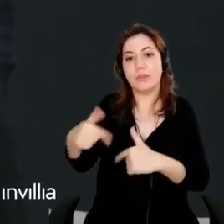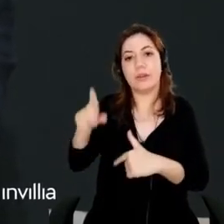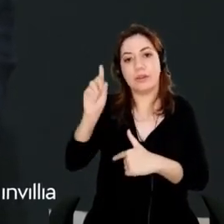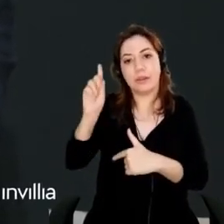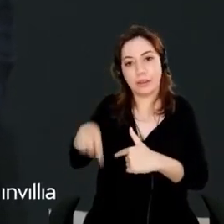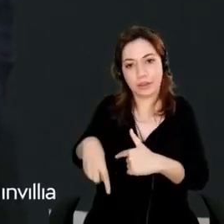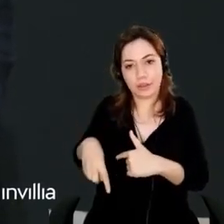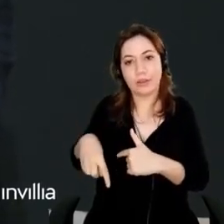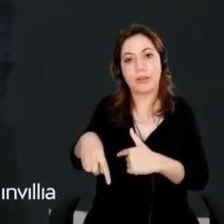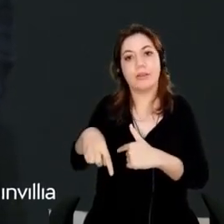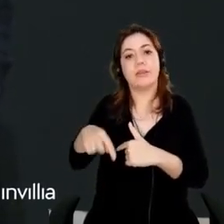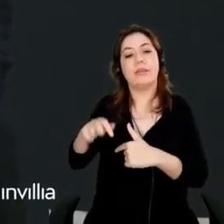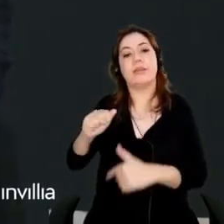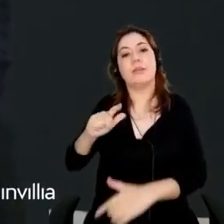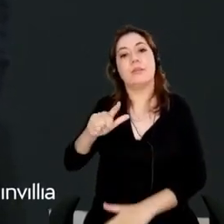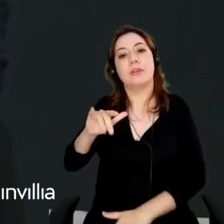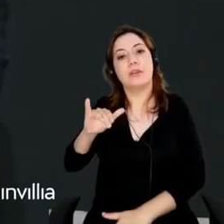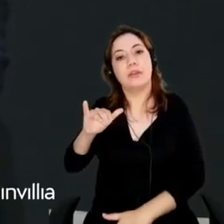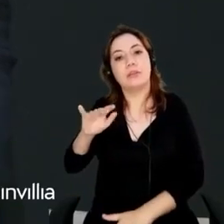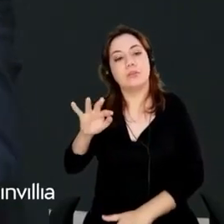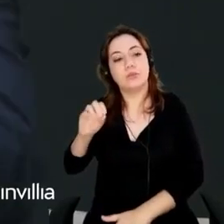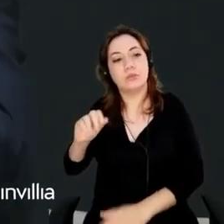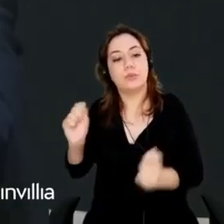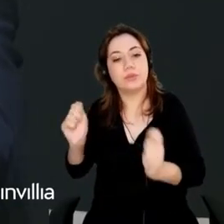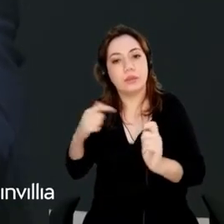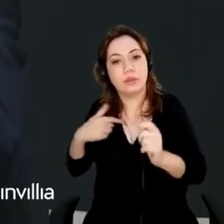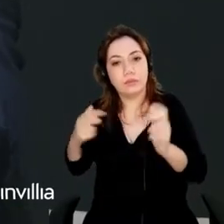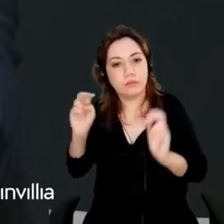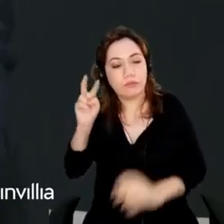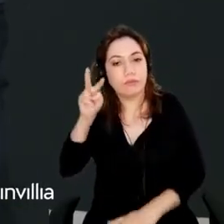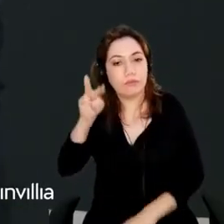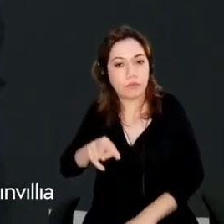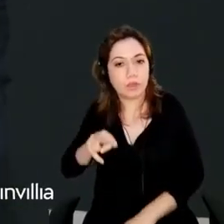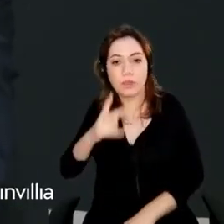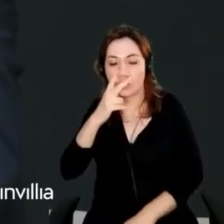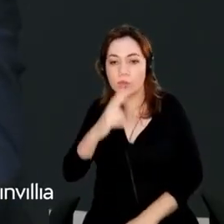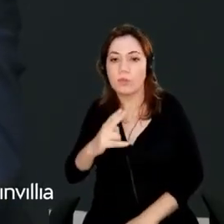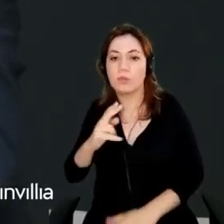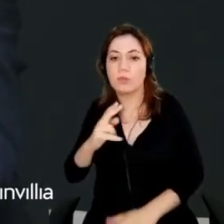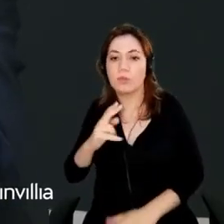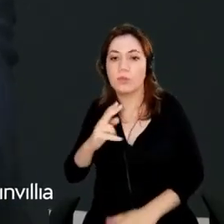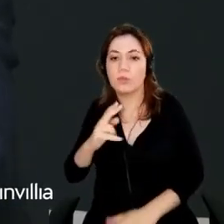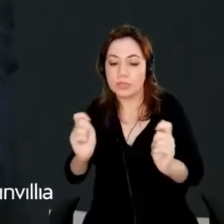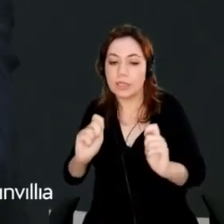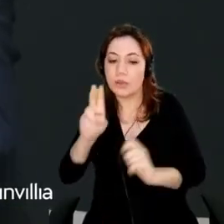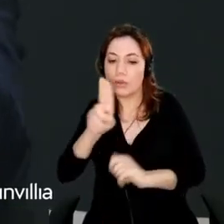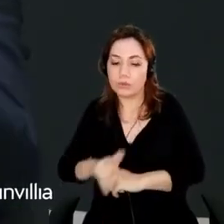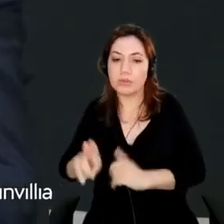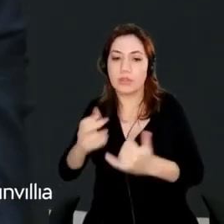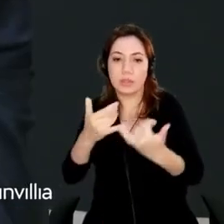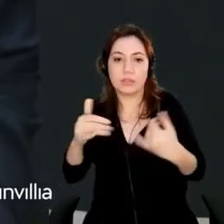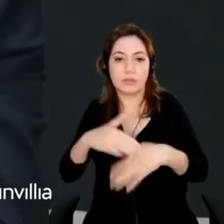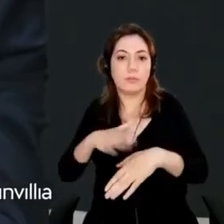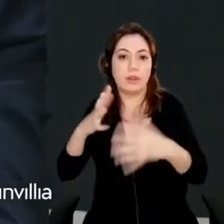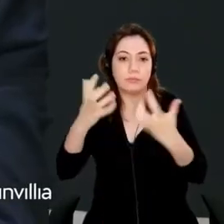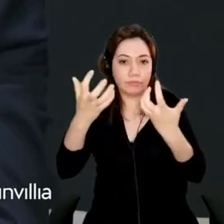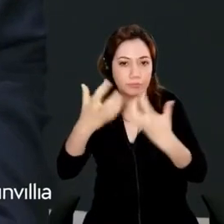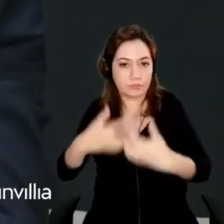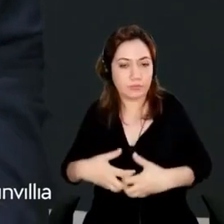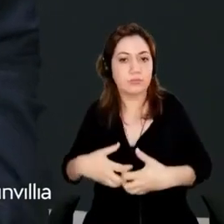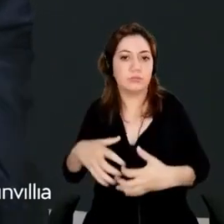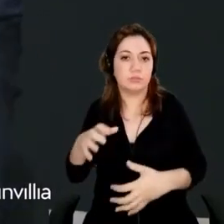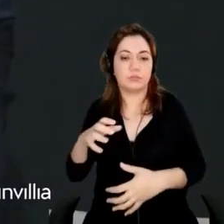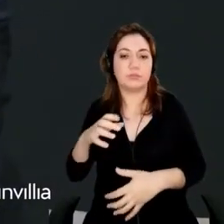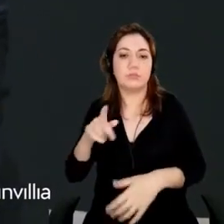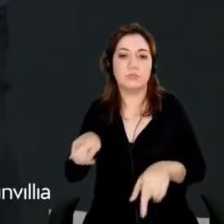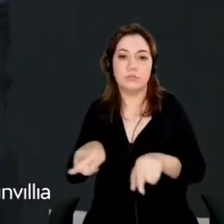at being able to make sure that we're using energy more efficiently, you know, within buildings, but all the way down to factory level,